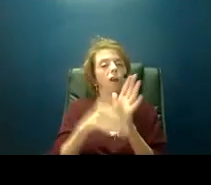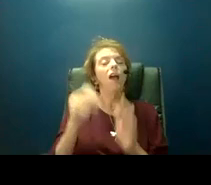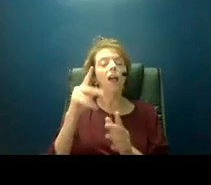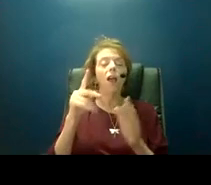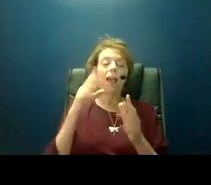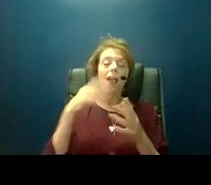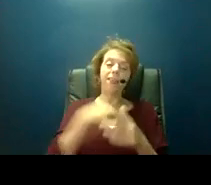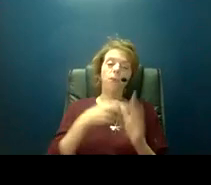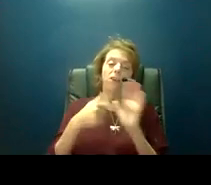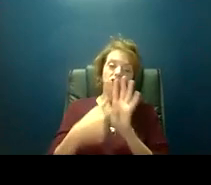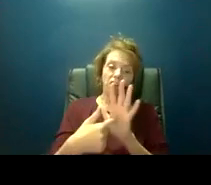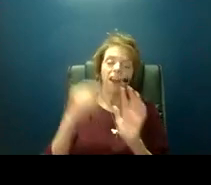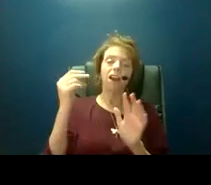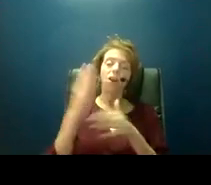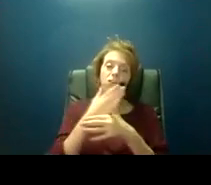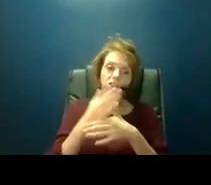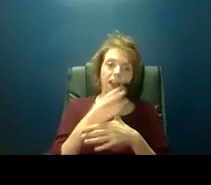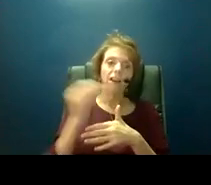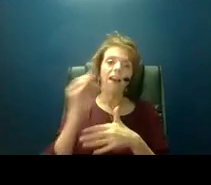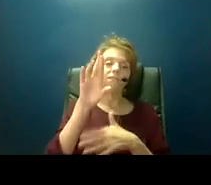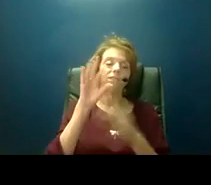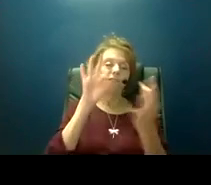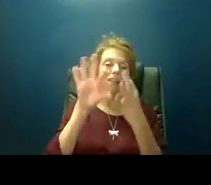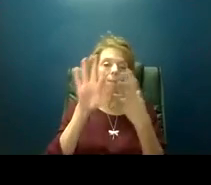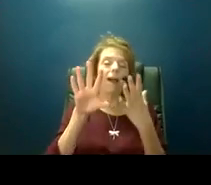feedback, and then refine and repeat.